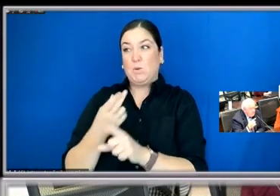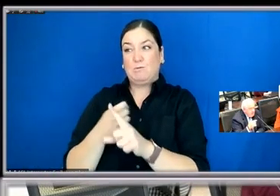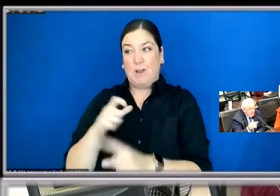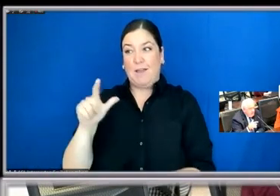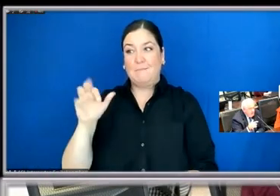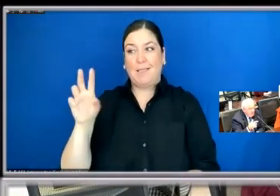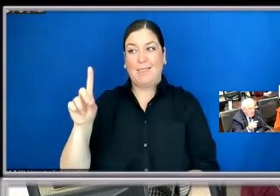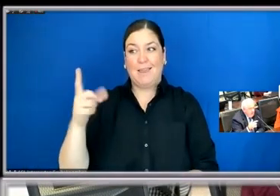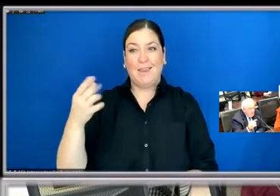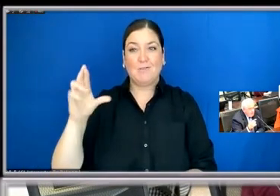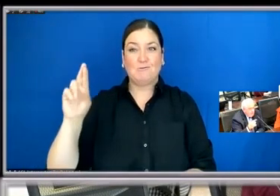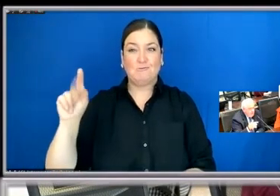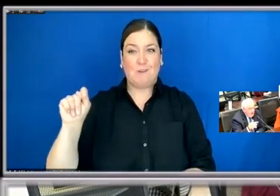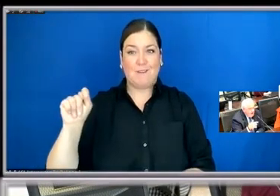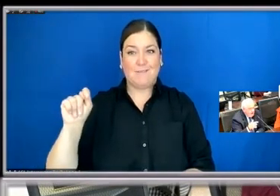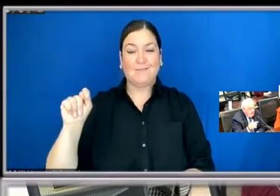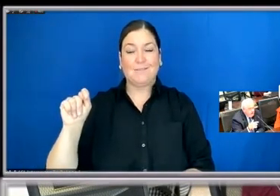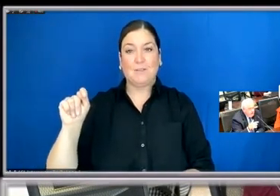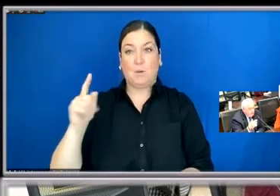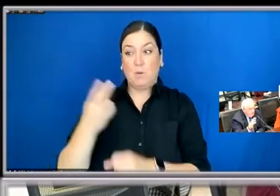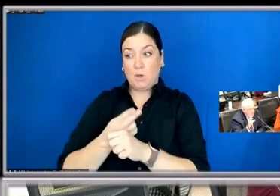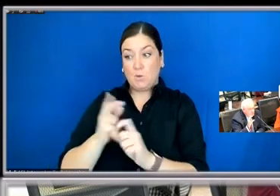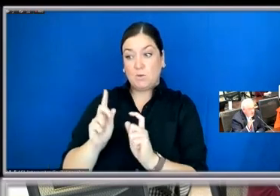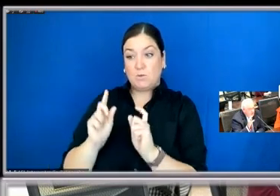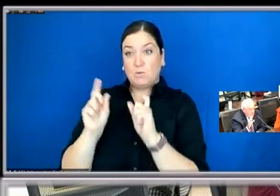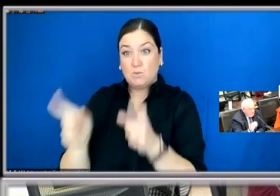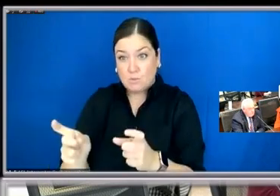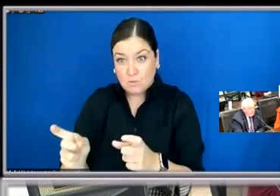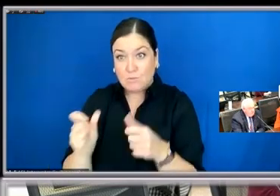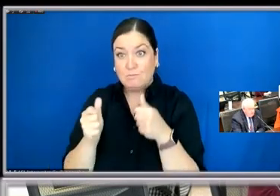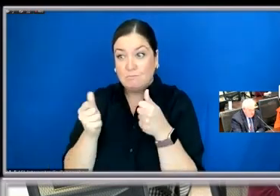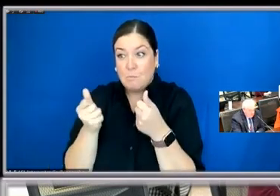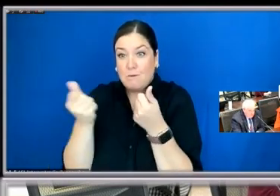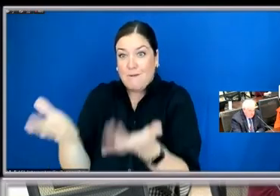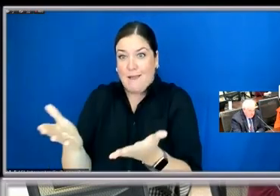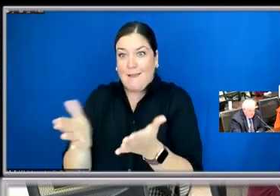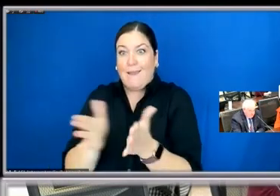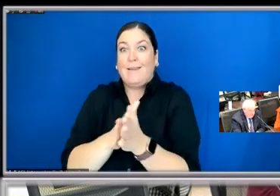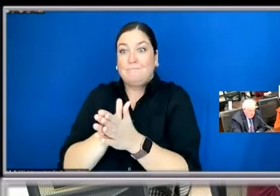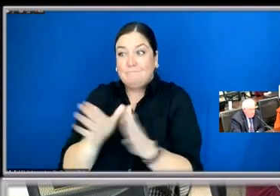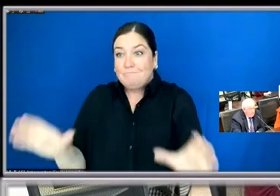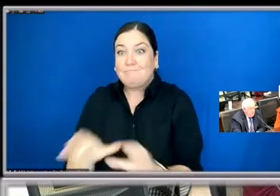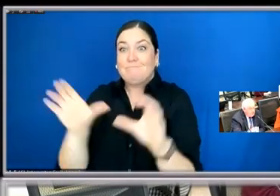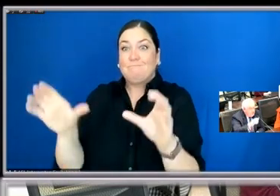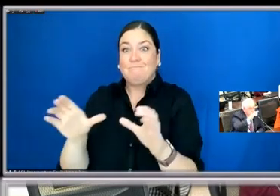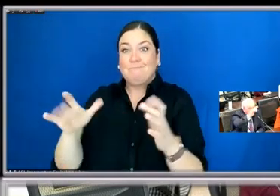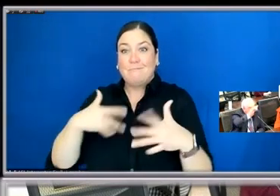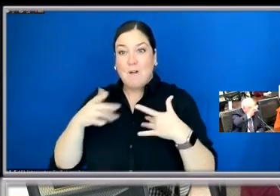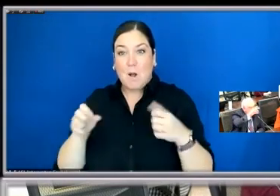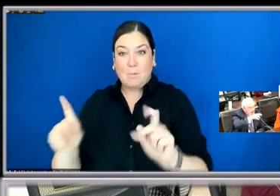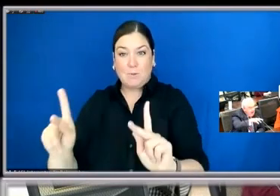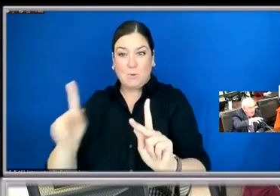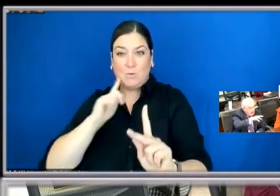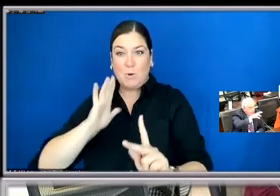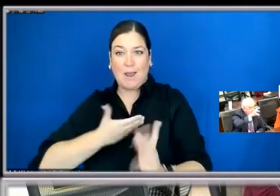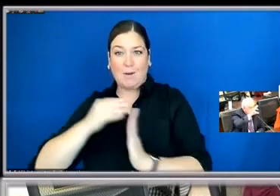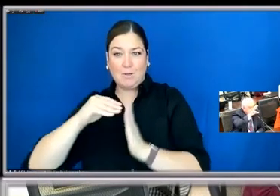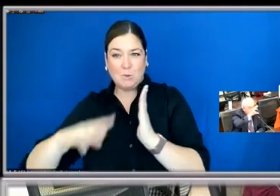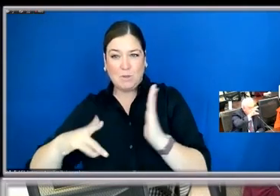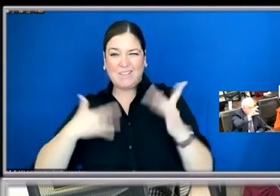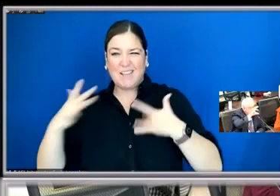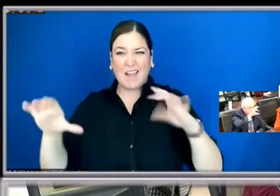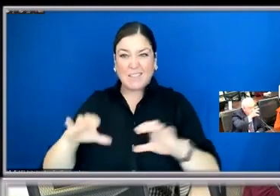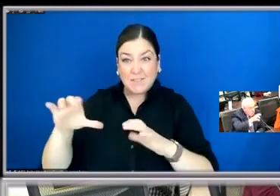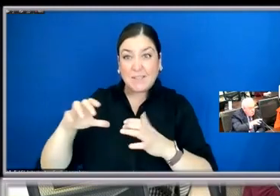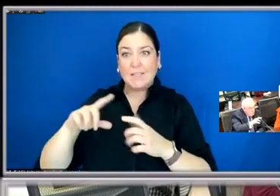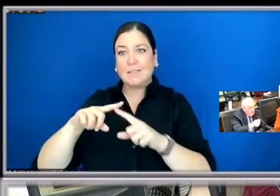we use to dedicate and provide enrichment opportunities to our students based on all the categories